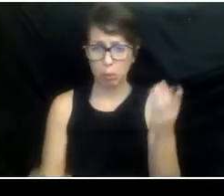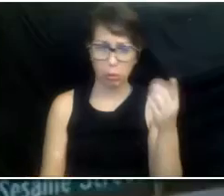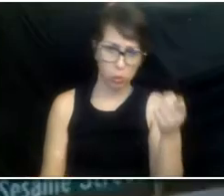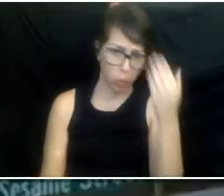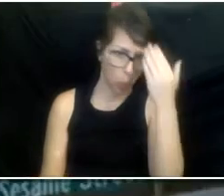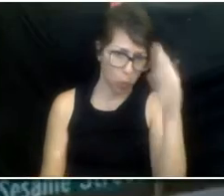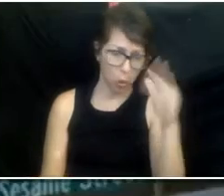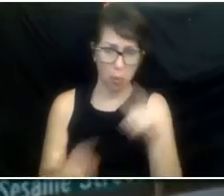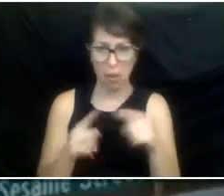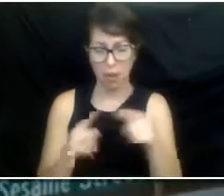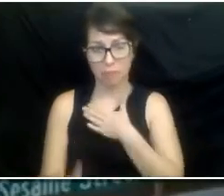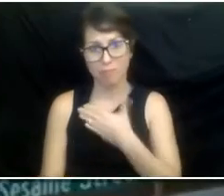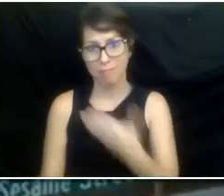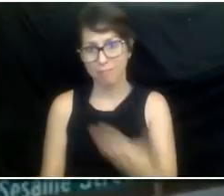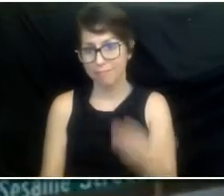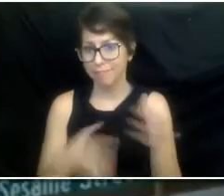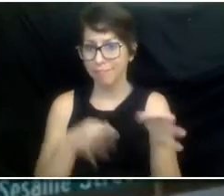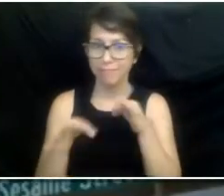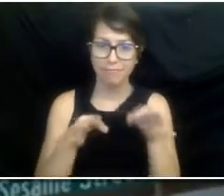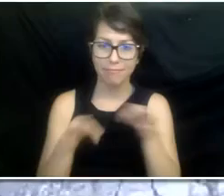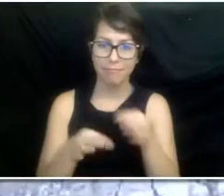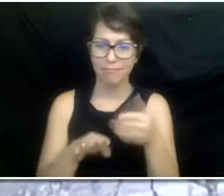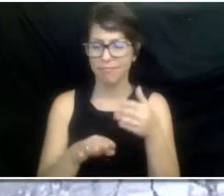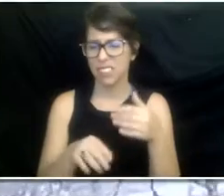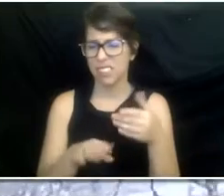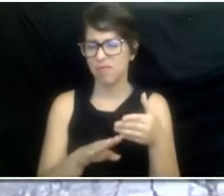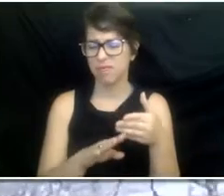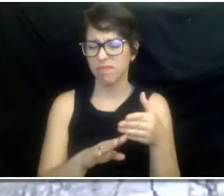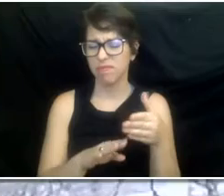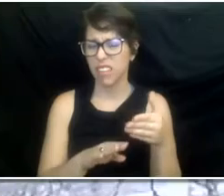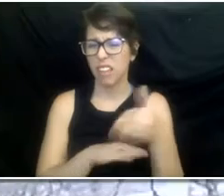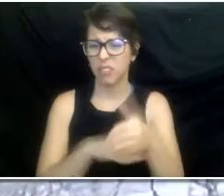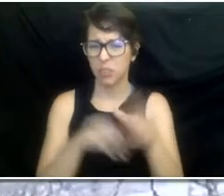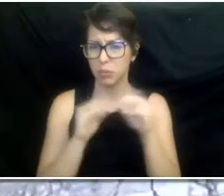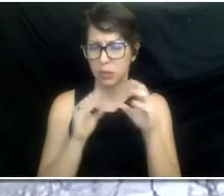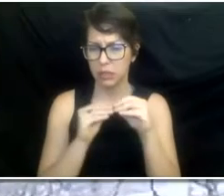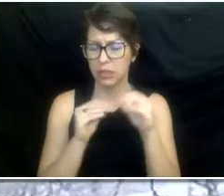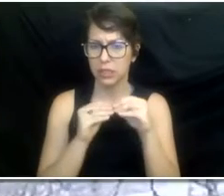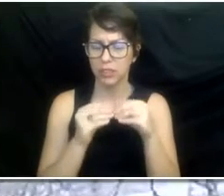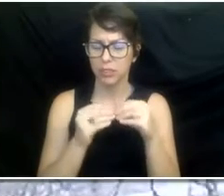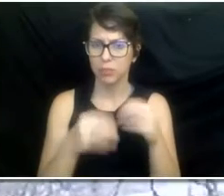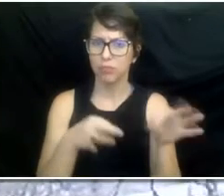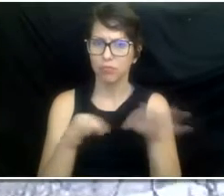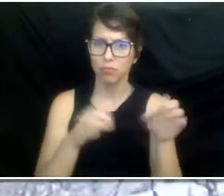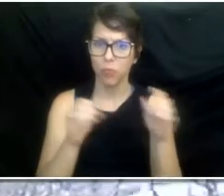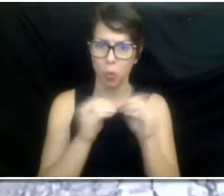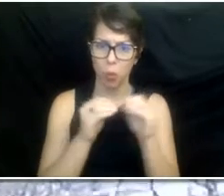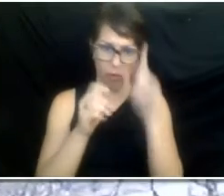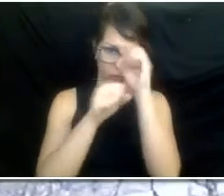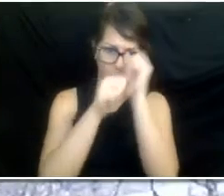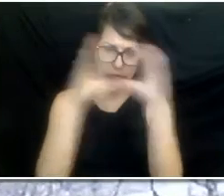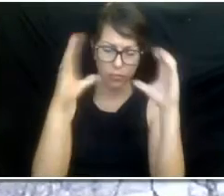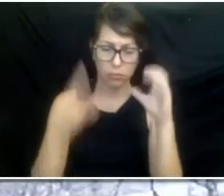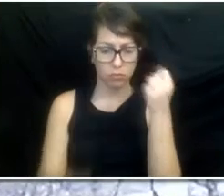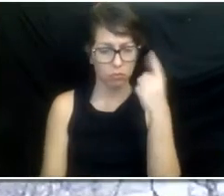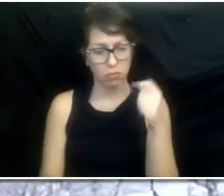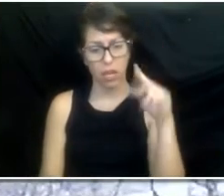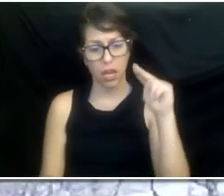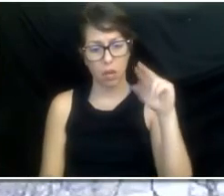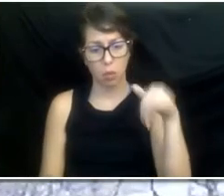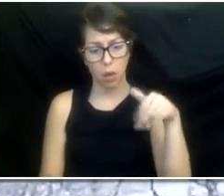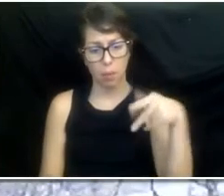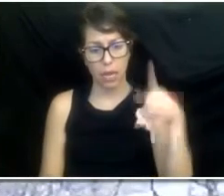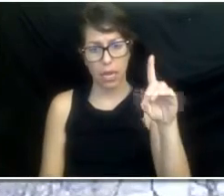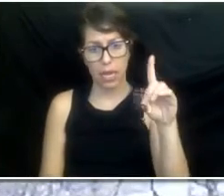all right I'm also like to add one thing that I think is really important again I'm just serving the Immigrant Community because I do